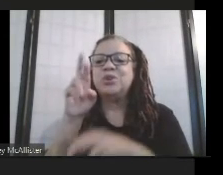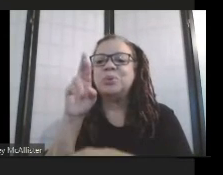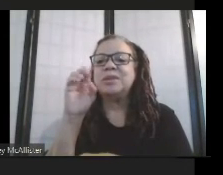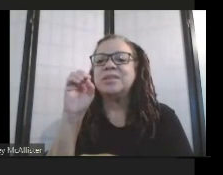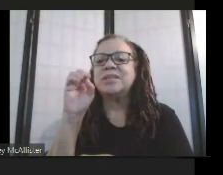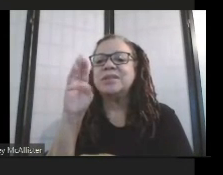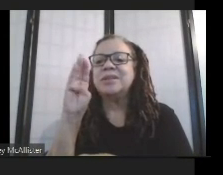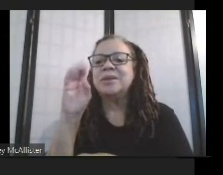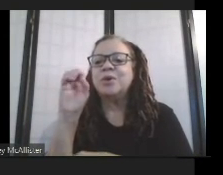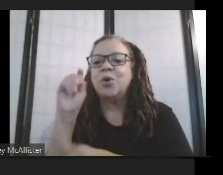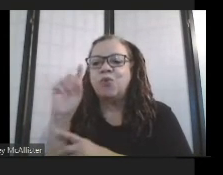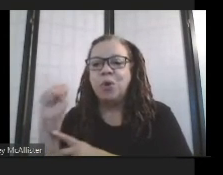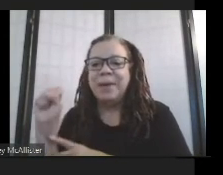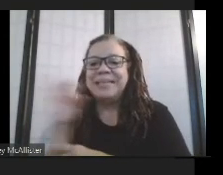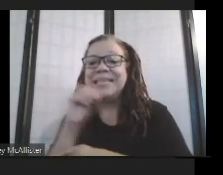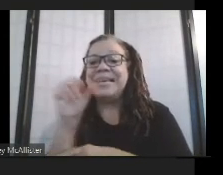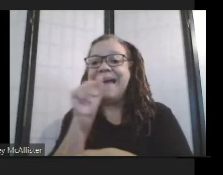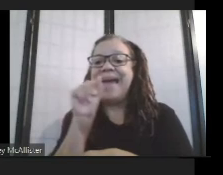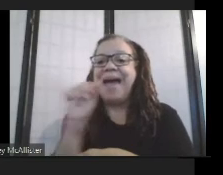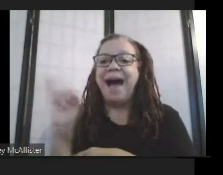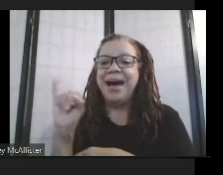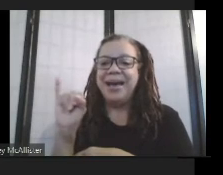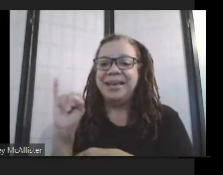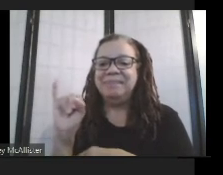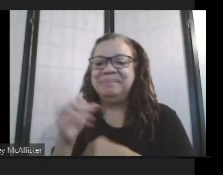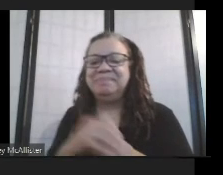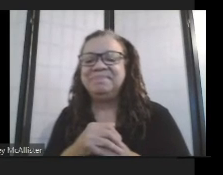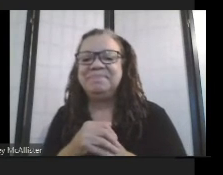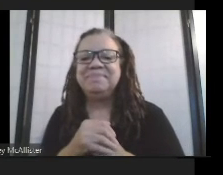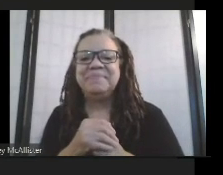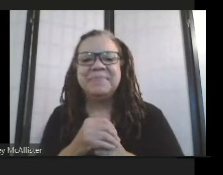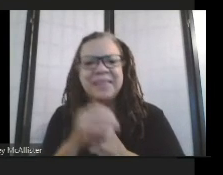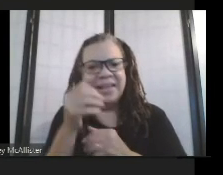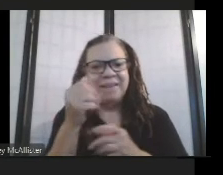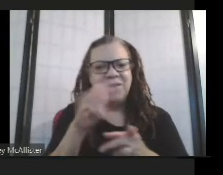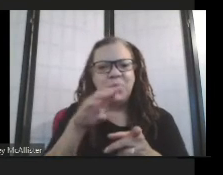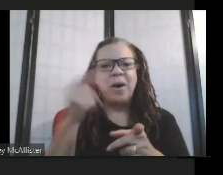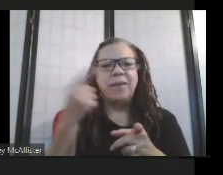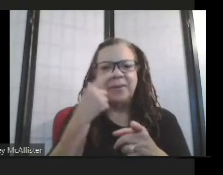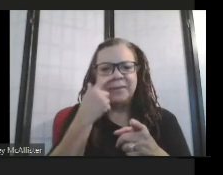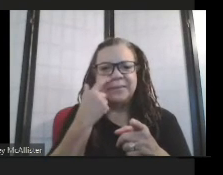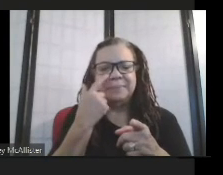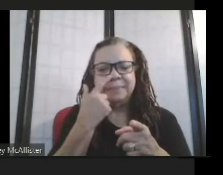is robots and artificial intelligence. Let's see if I have a couple other.